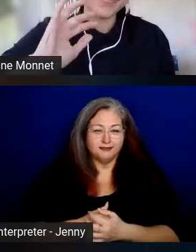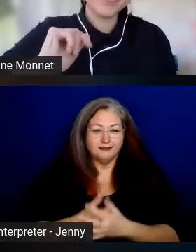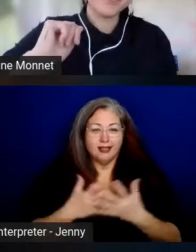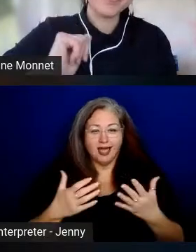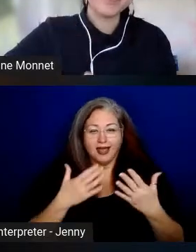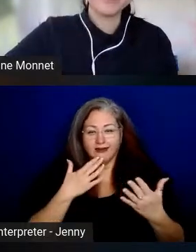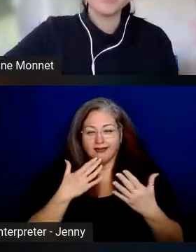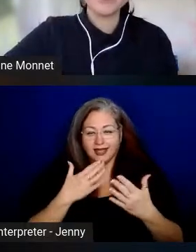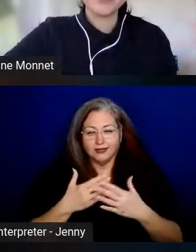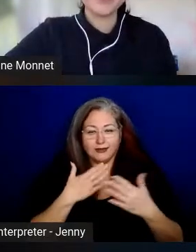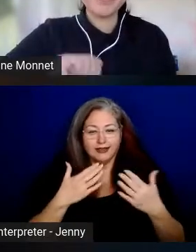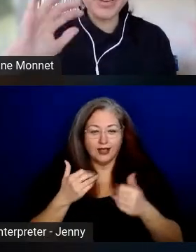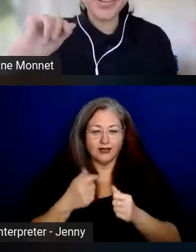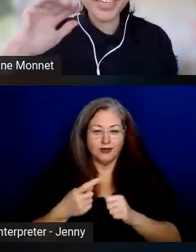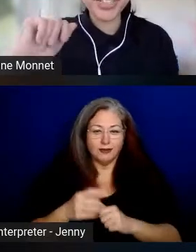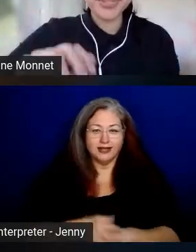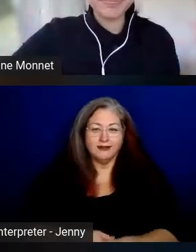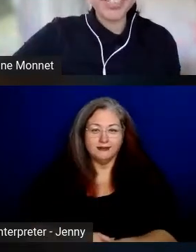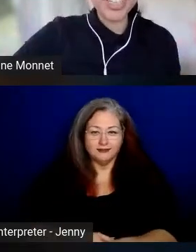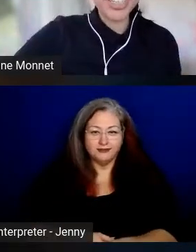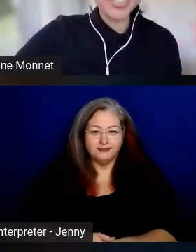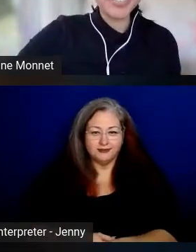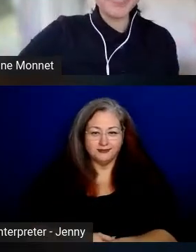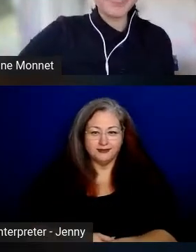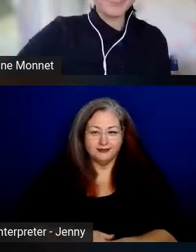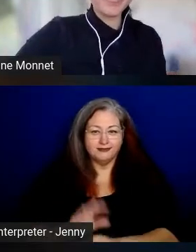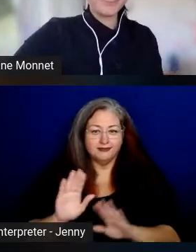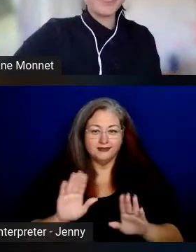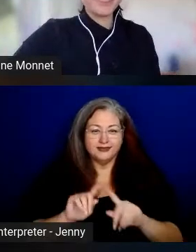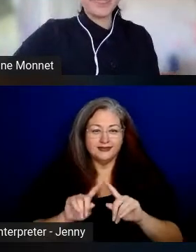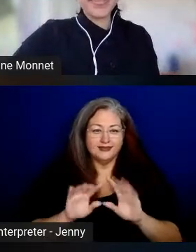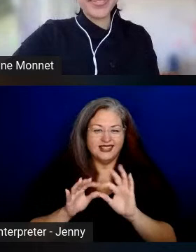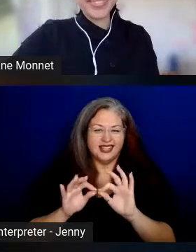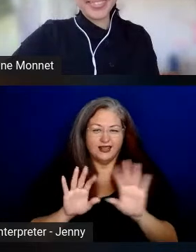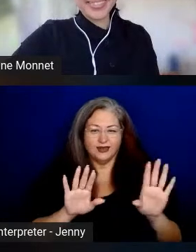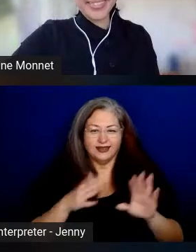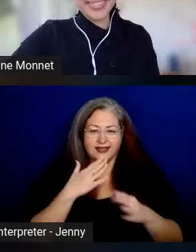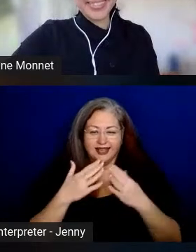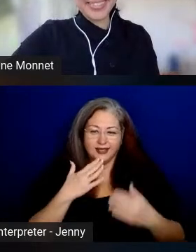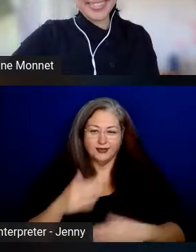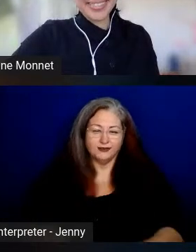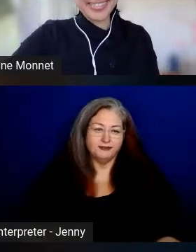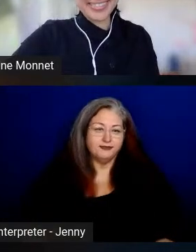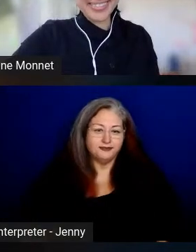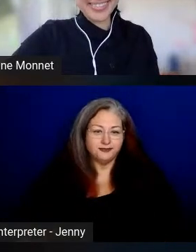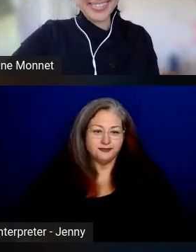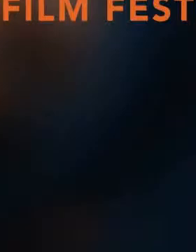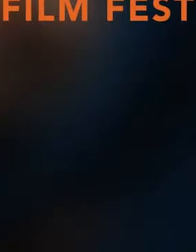everyone. Miigwech. Miigwech. Bye. Chaltumay.